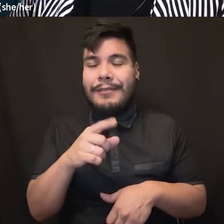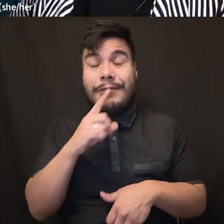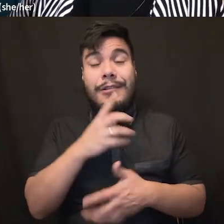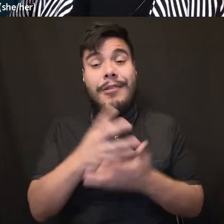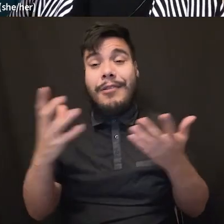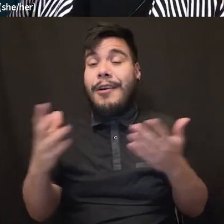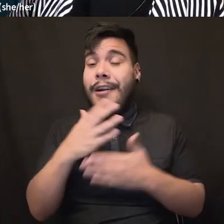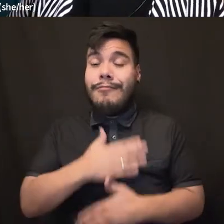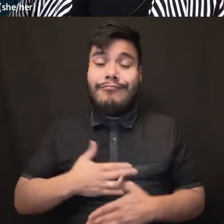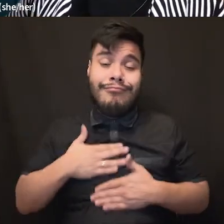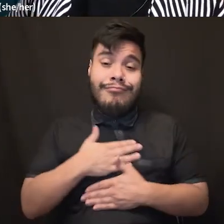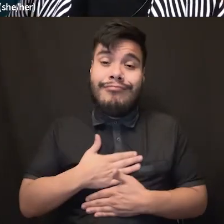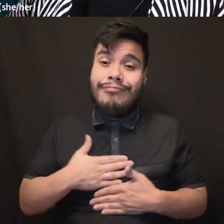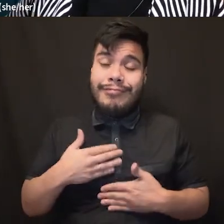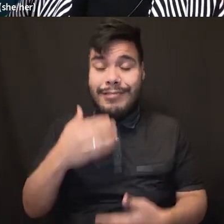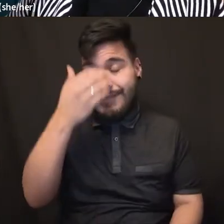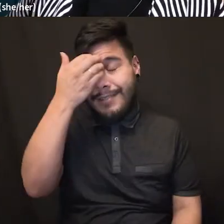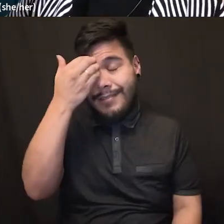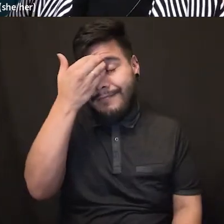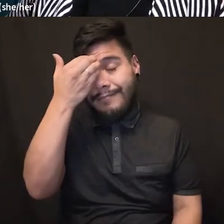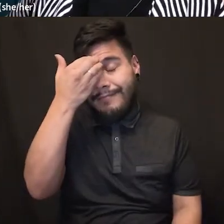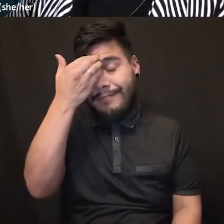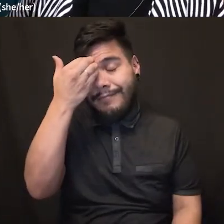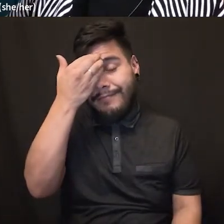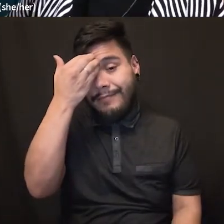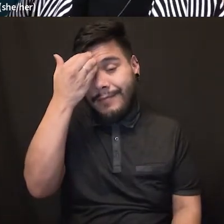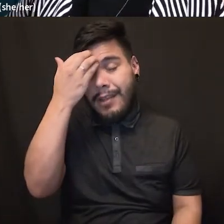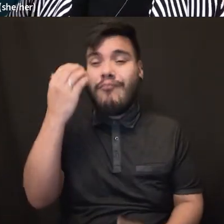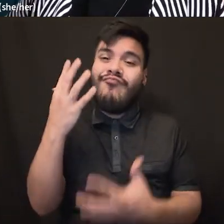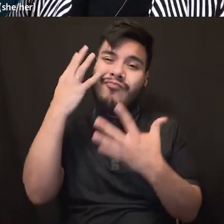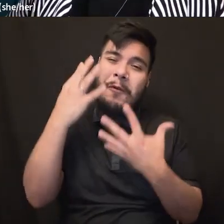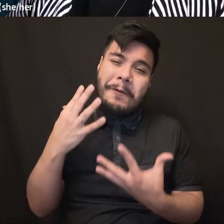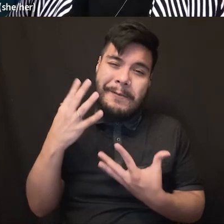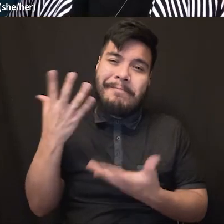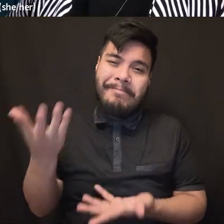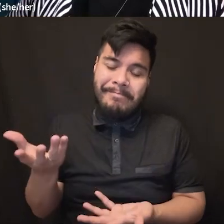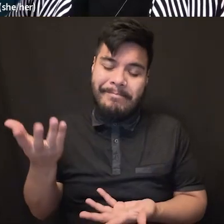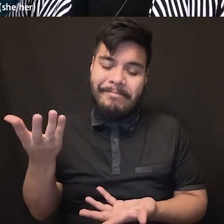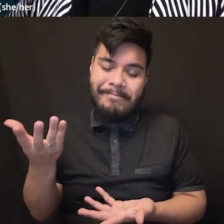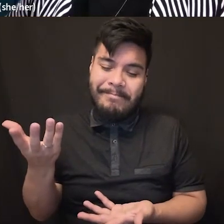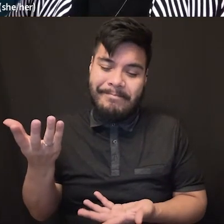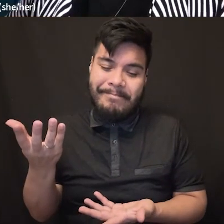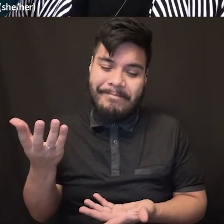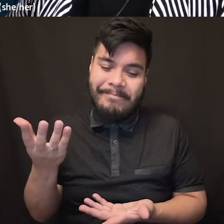of fun. I loved it. We have unfortunately